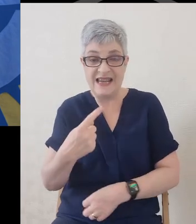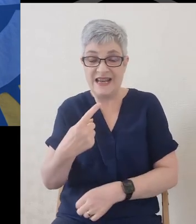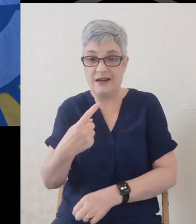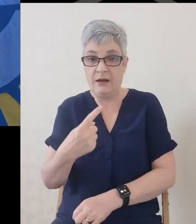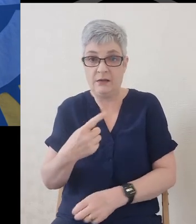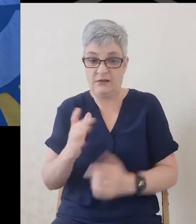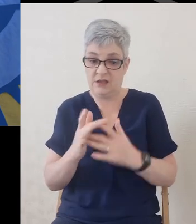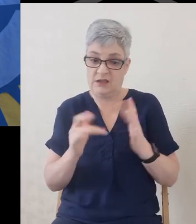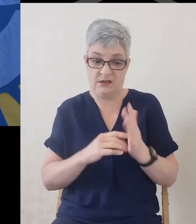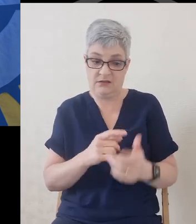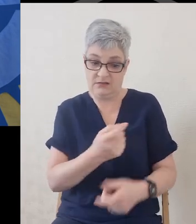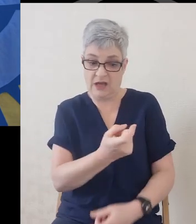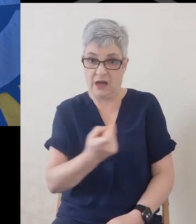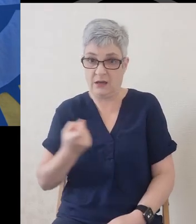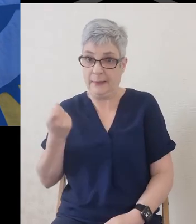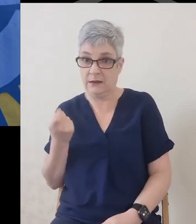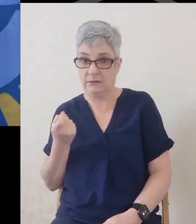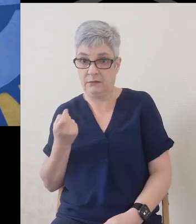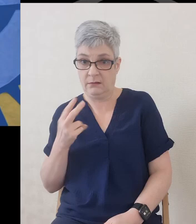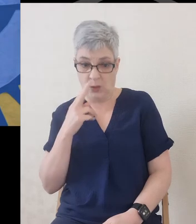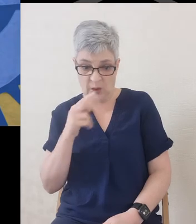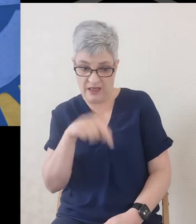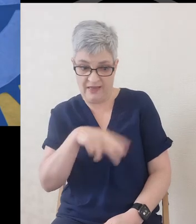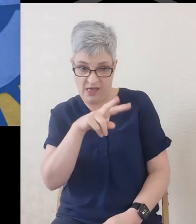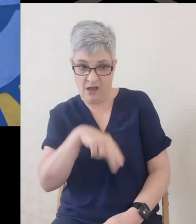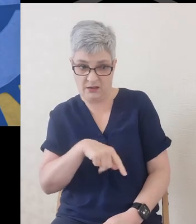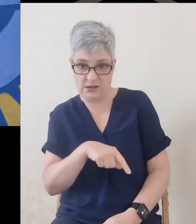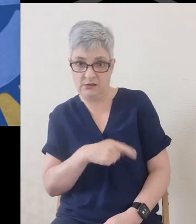come in looking like that, you can't come in.